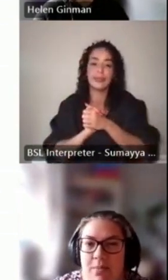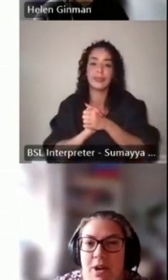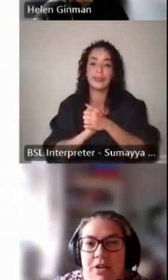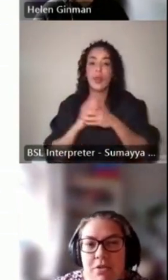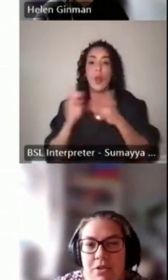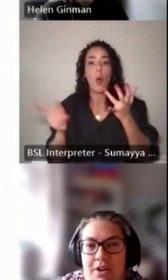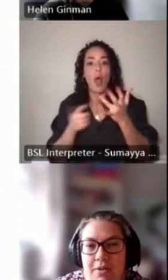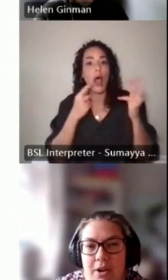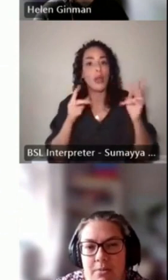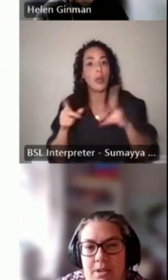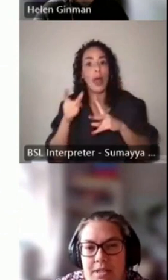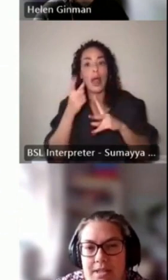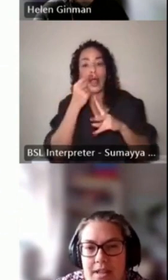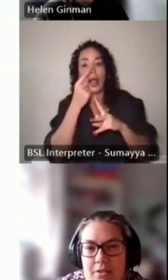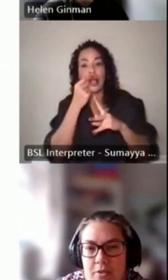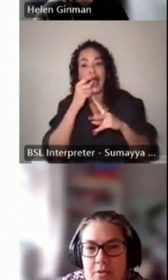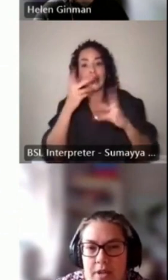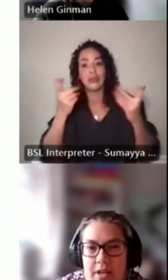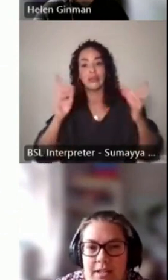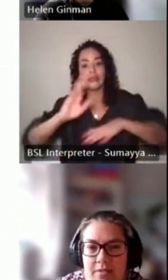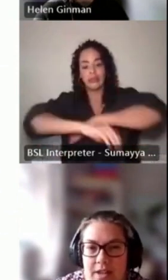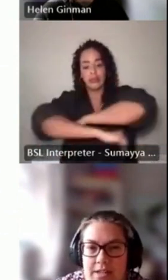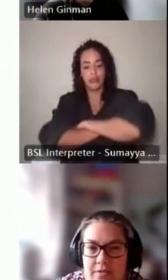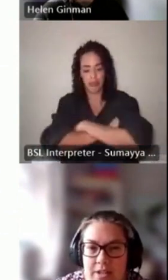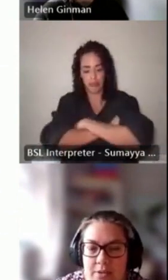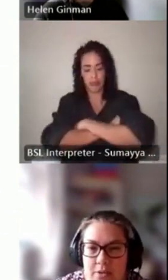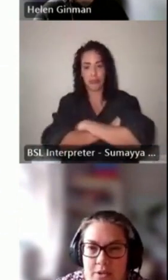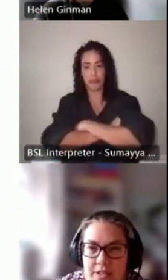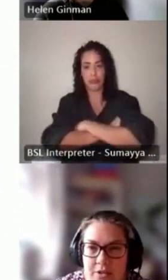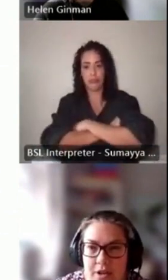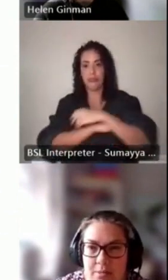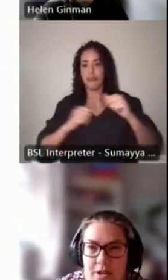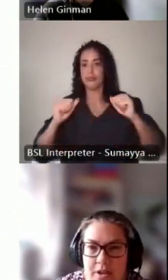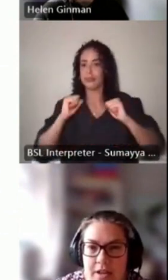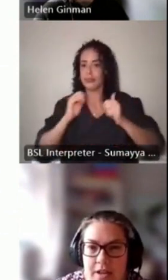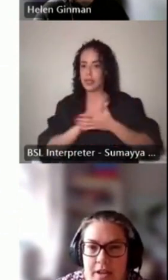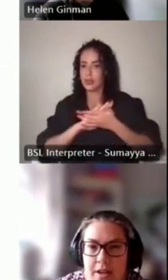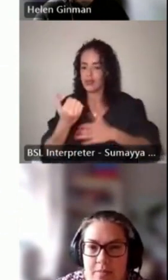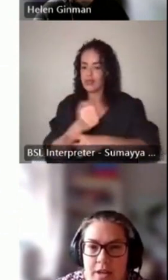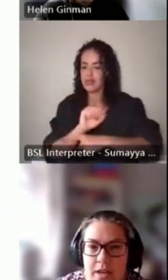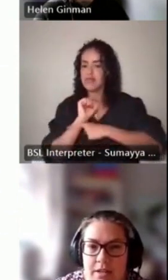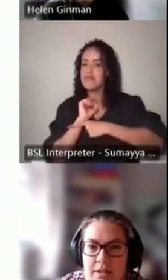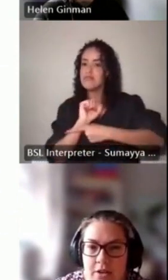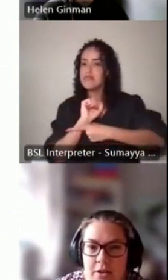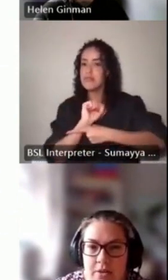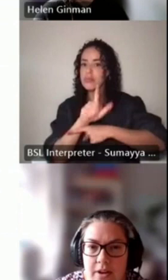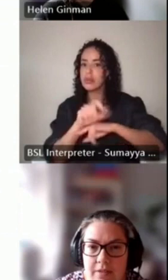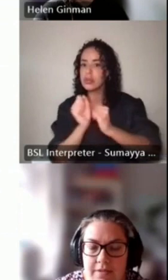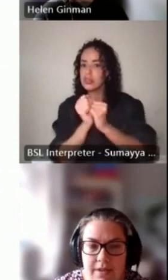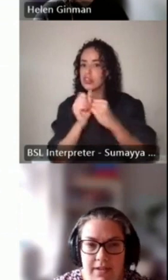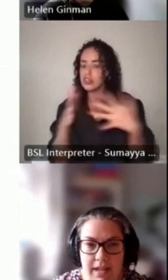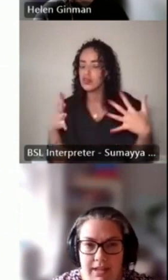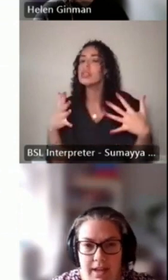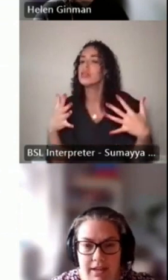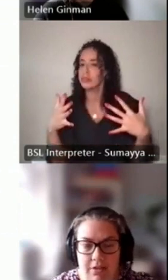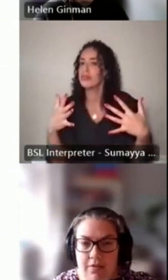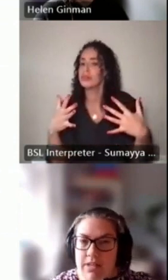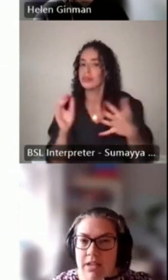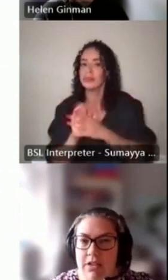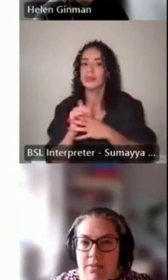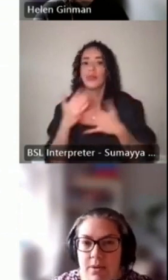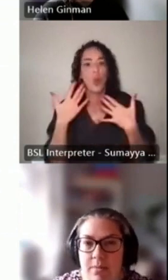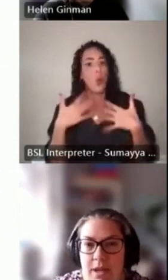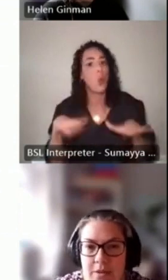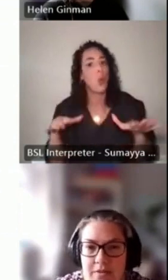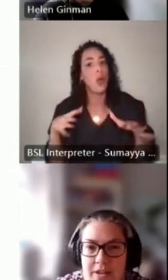flip side, we might cross our arms to signal defensiveness or disagreement. So I've definitely had that